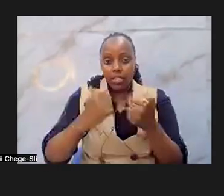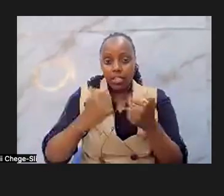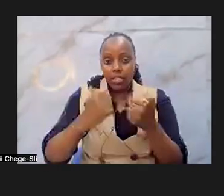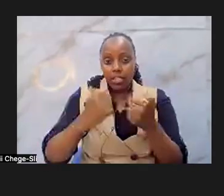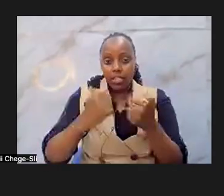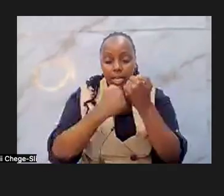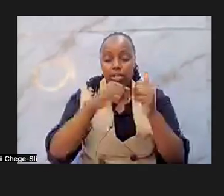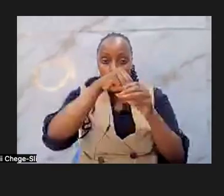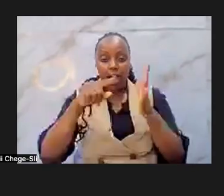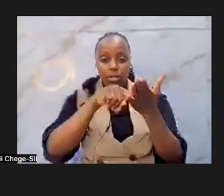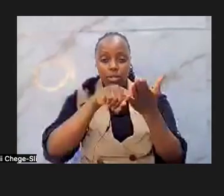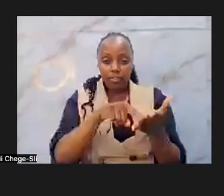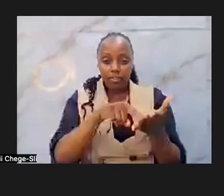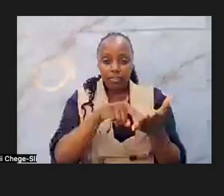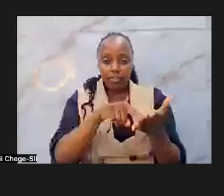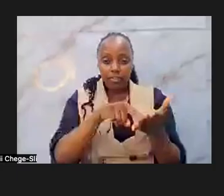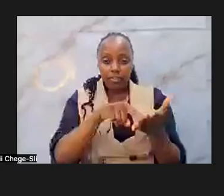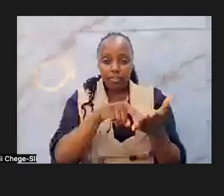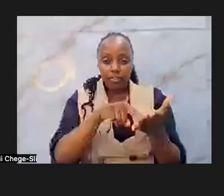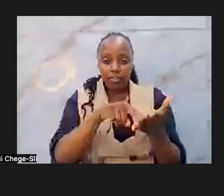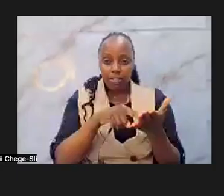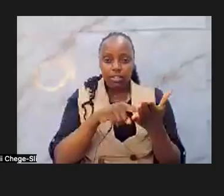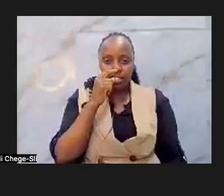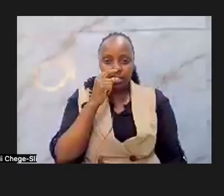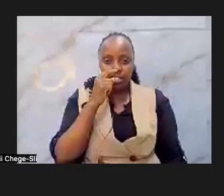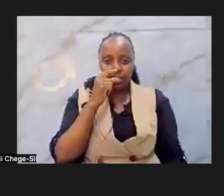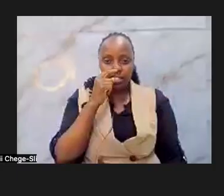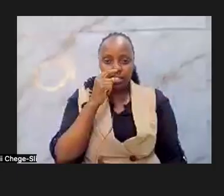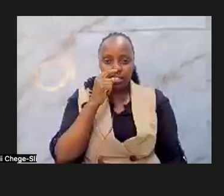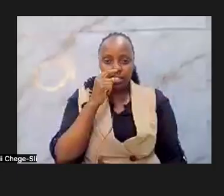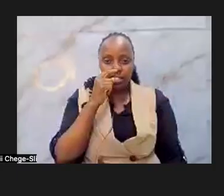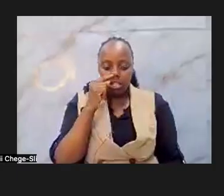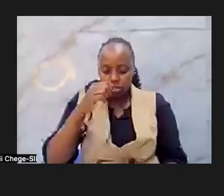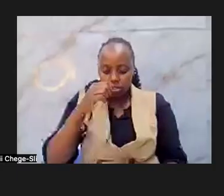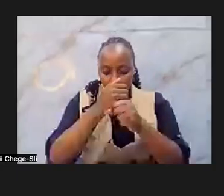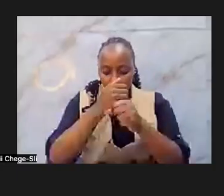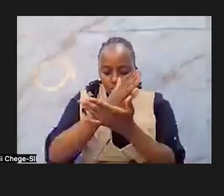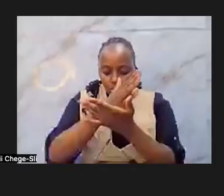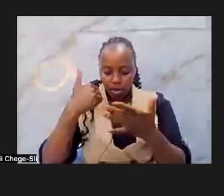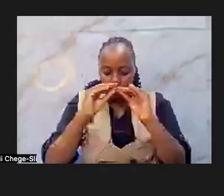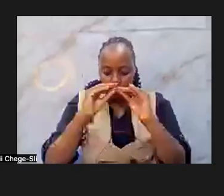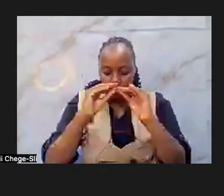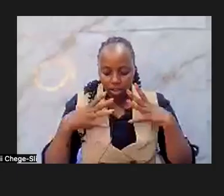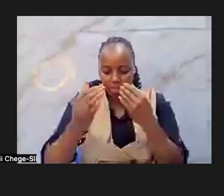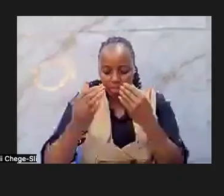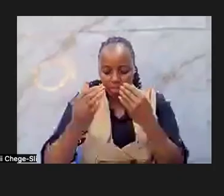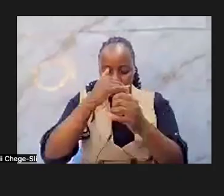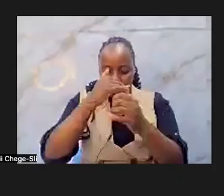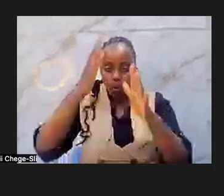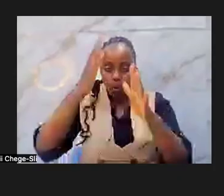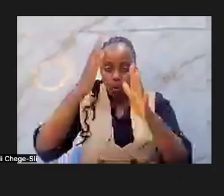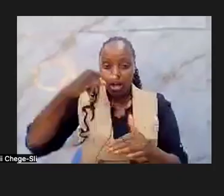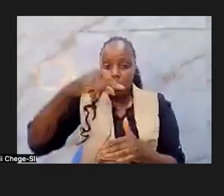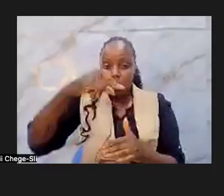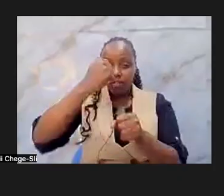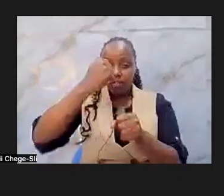on making sure that there is no healthcare worker who is qualified to perform FGM. And in our training, one of the things is